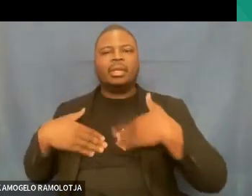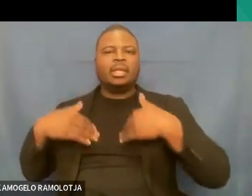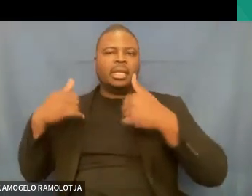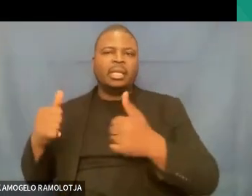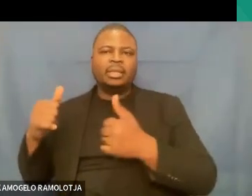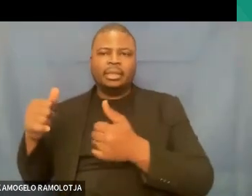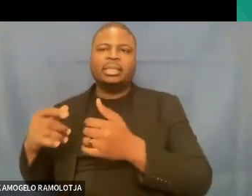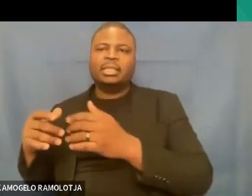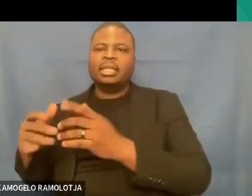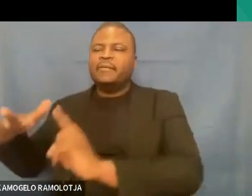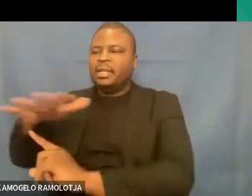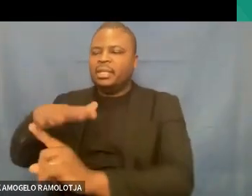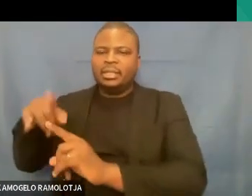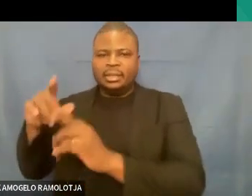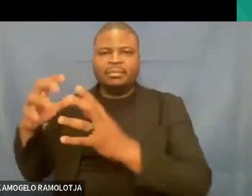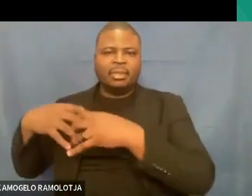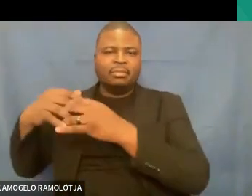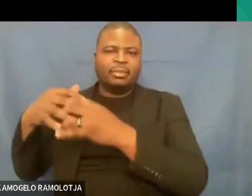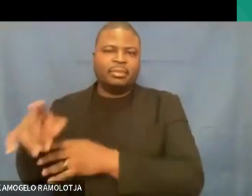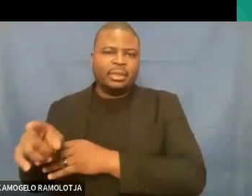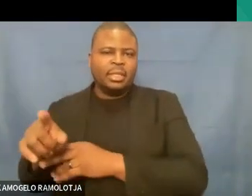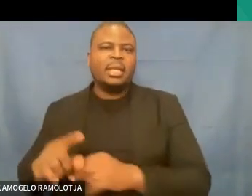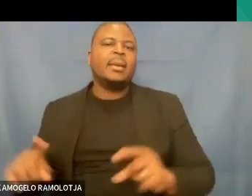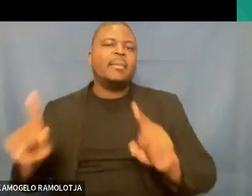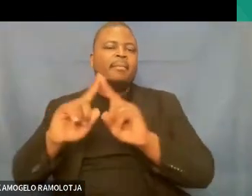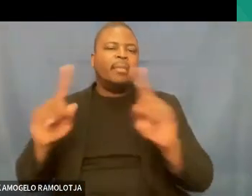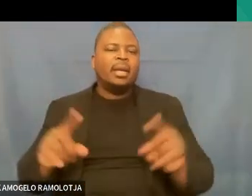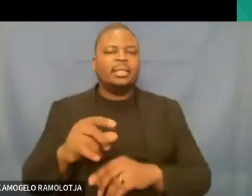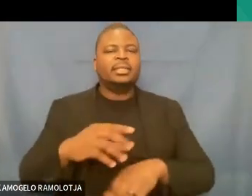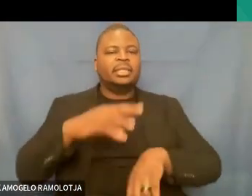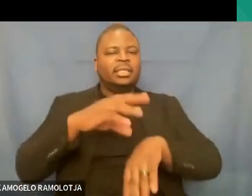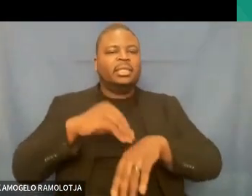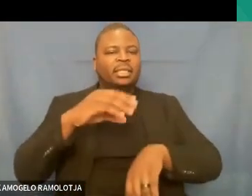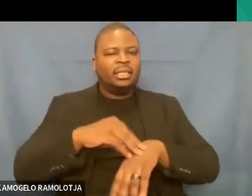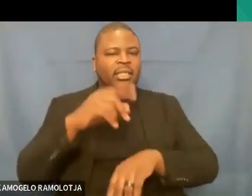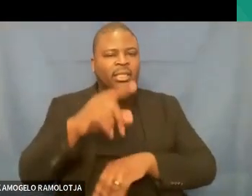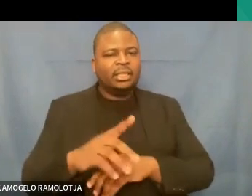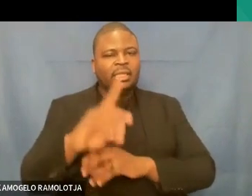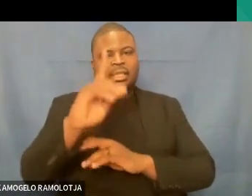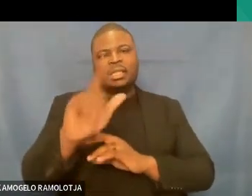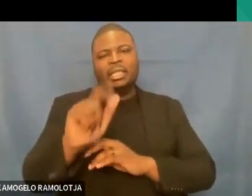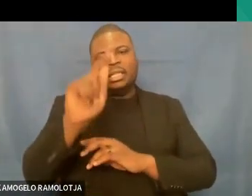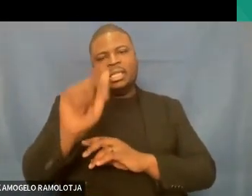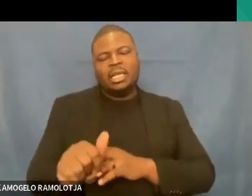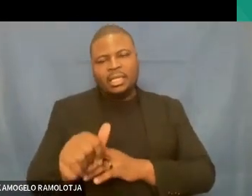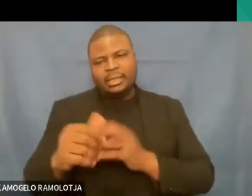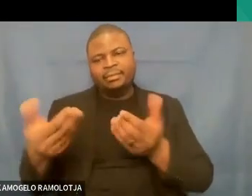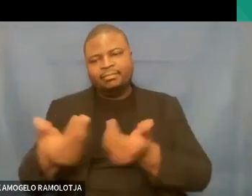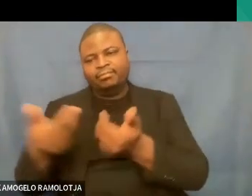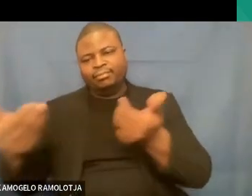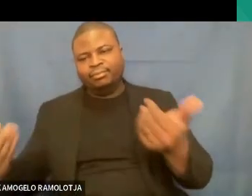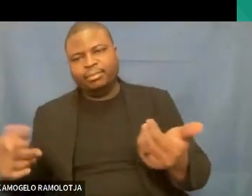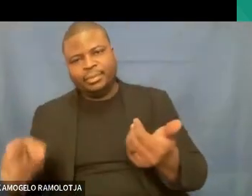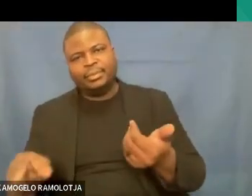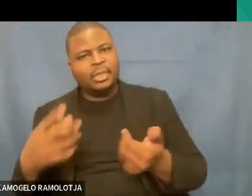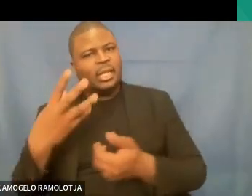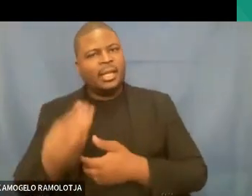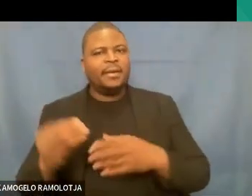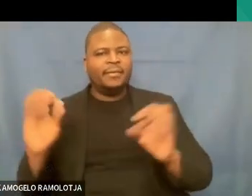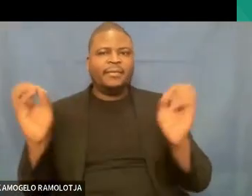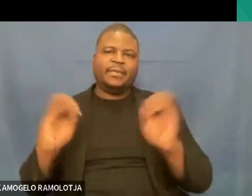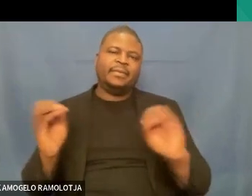fantastic. However, we still don't have age-desegregated data systems that can capture the data of